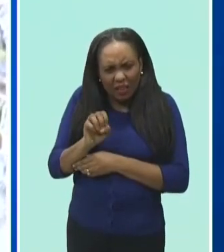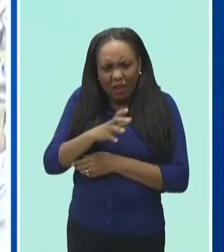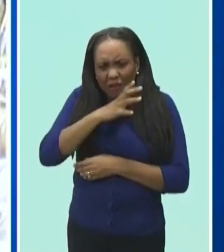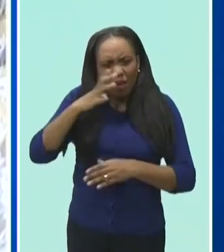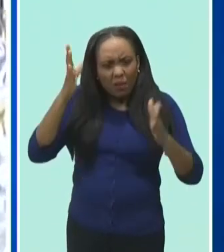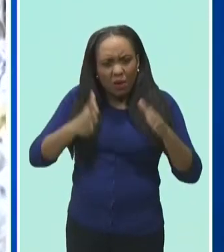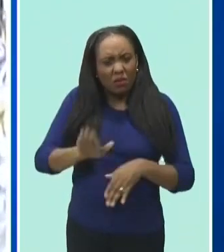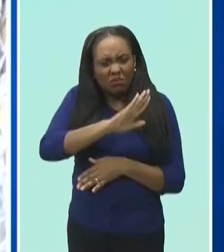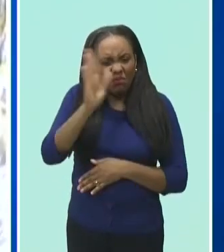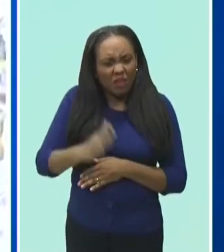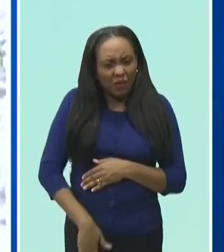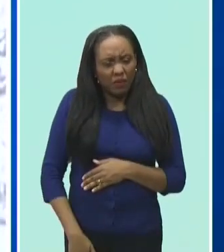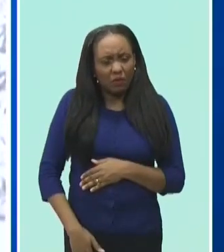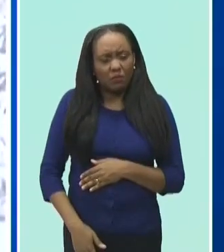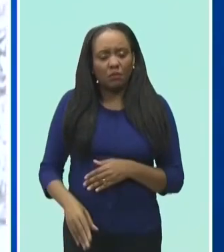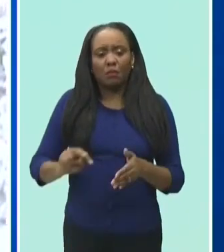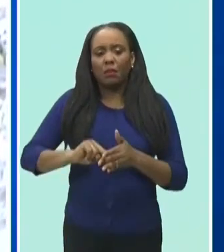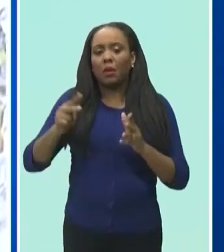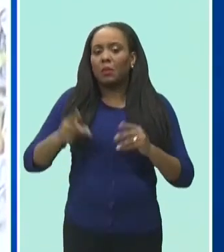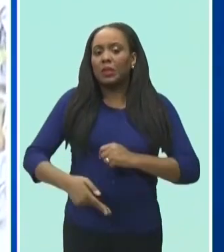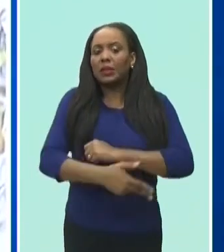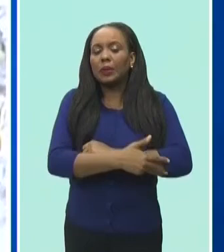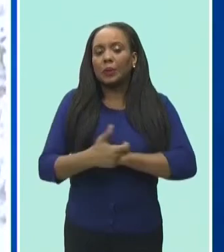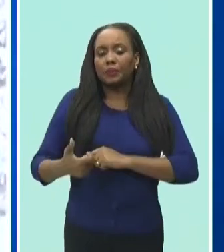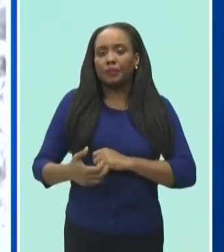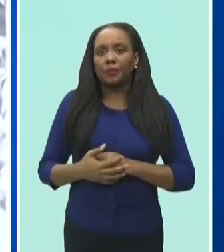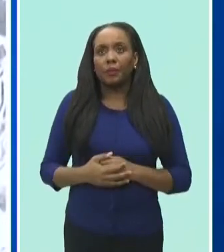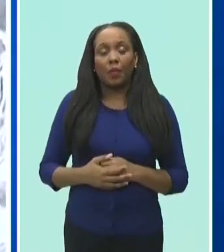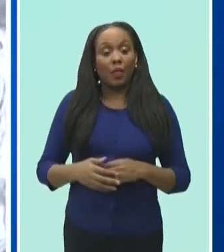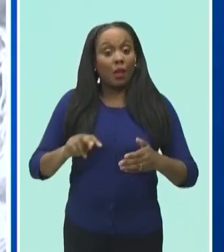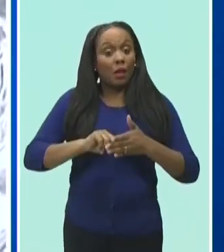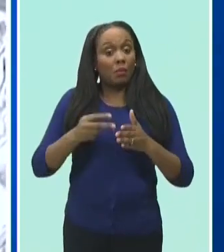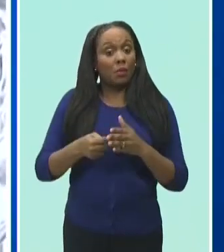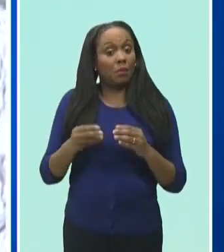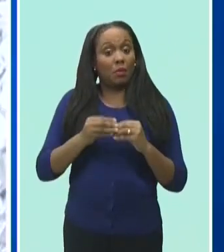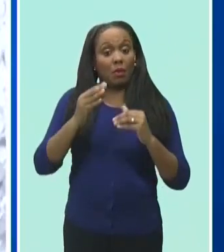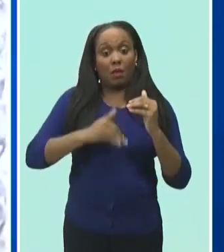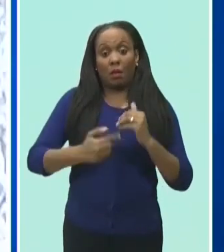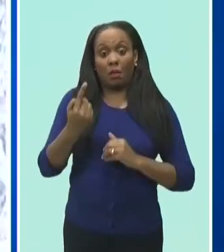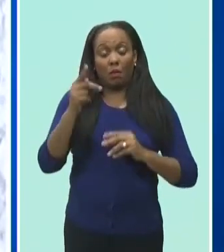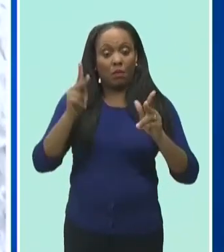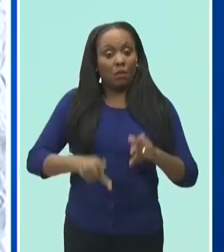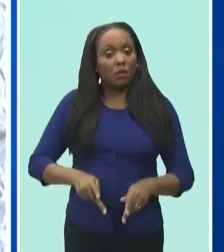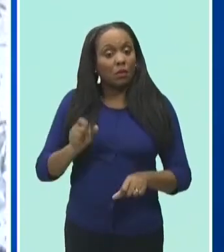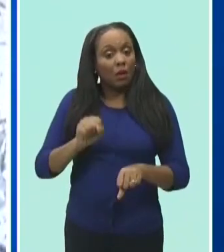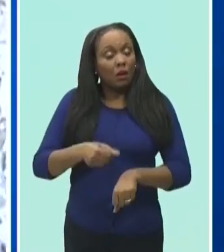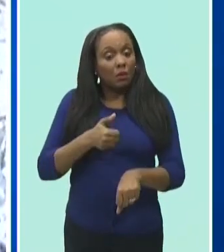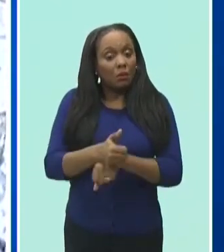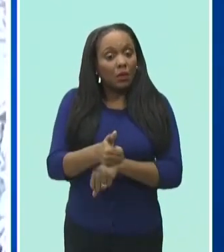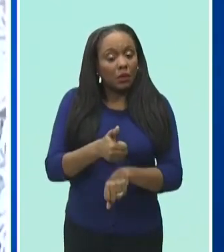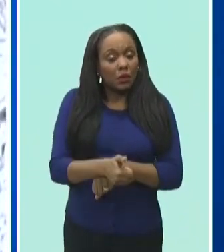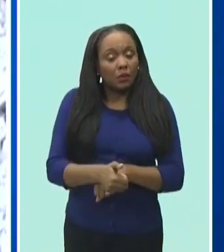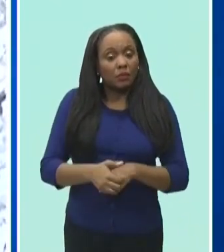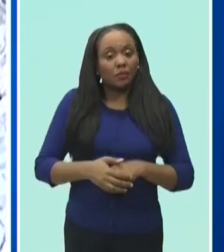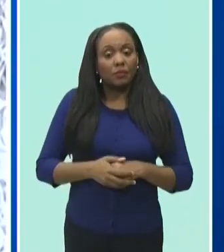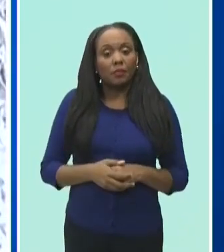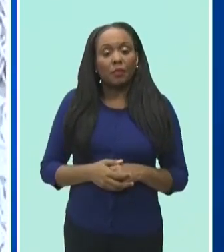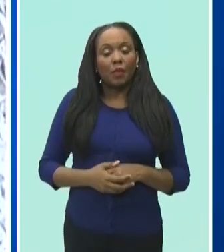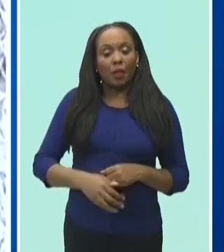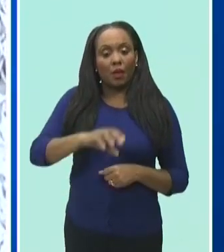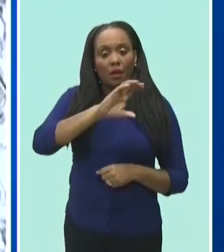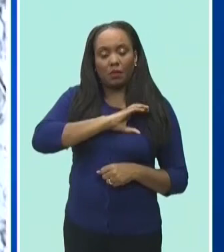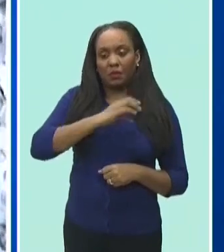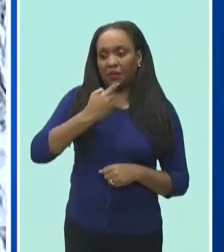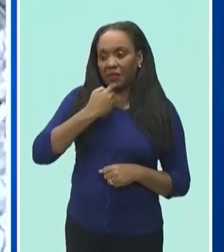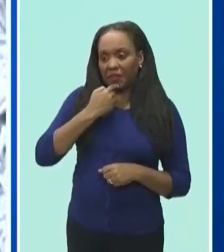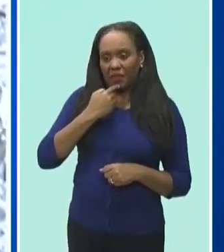be made, it is very possible that more than one person can face charges. According to law, Constable Frank explains that it